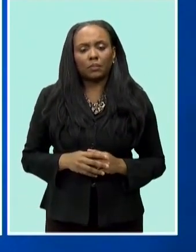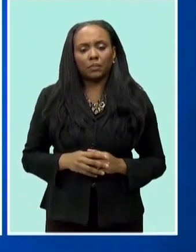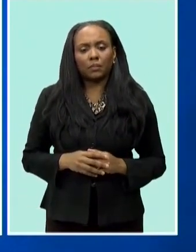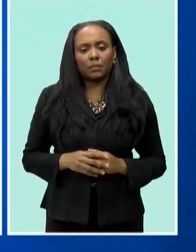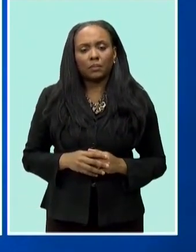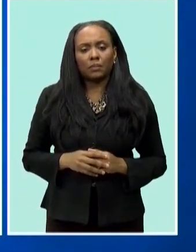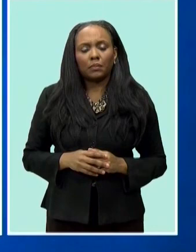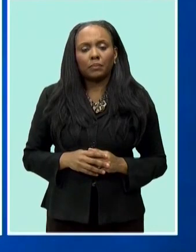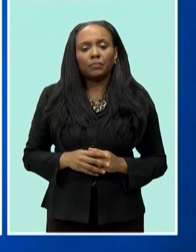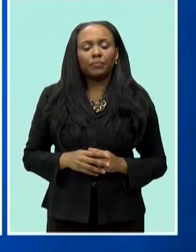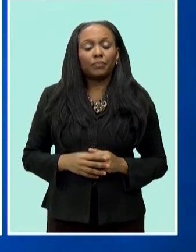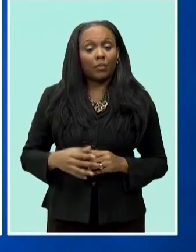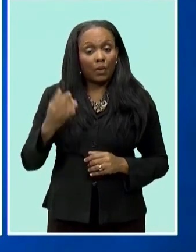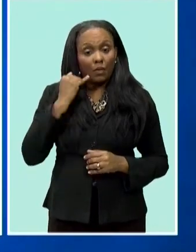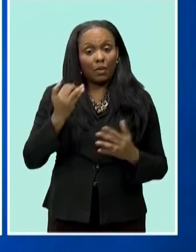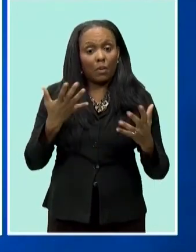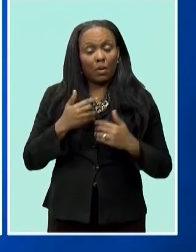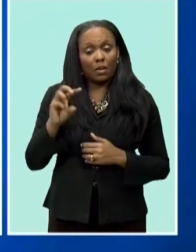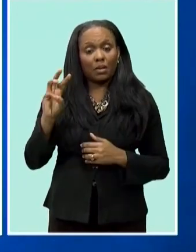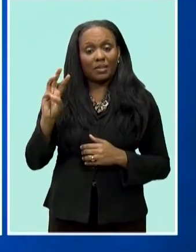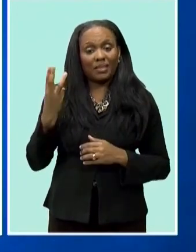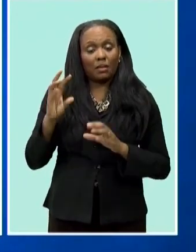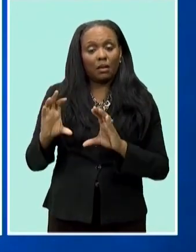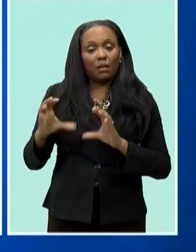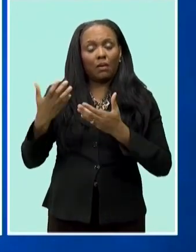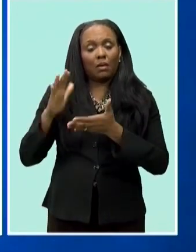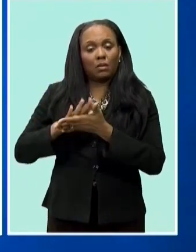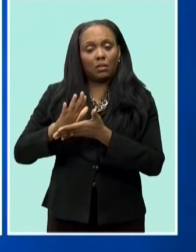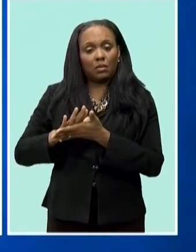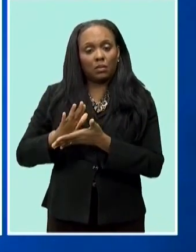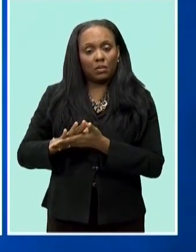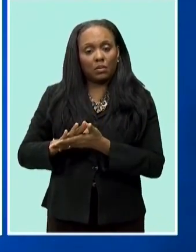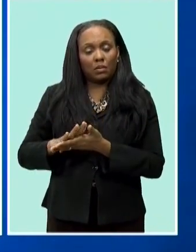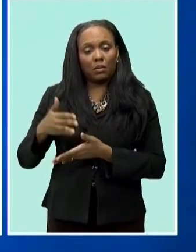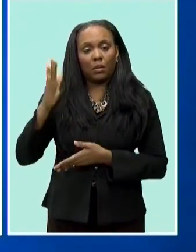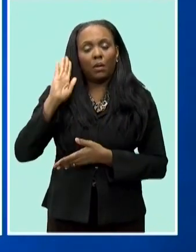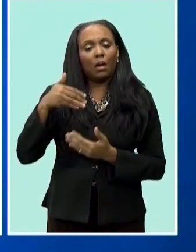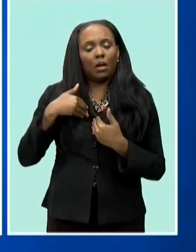become sixth form schools will receive the requisite support.